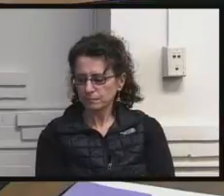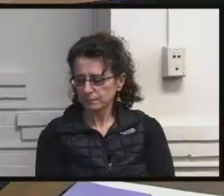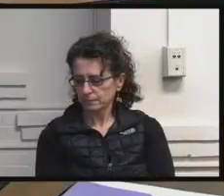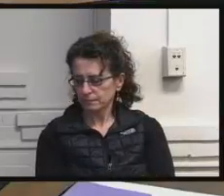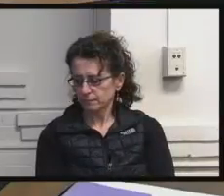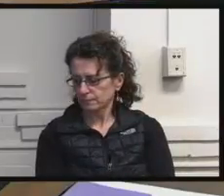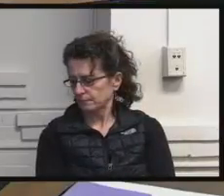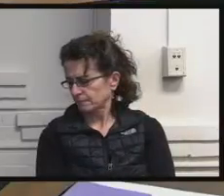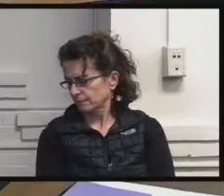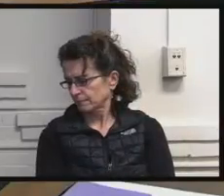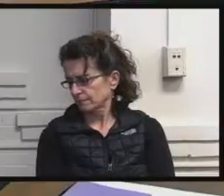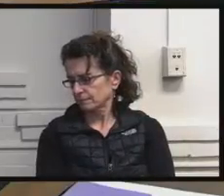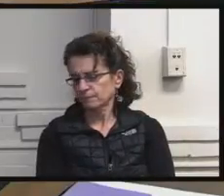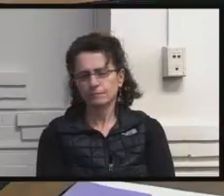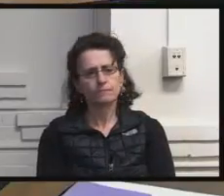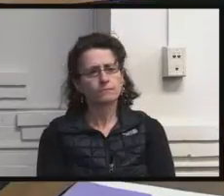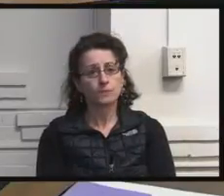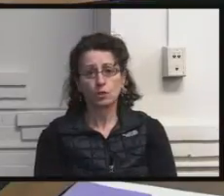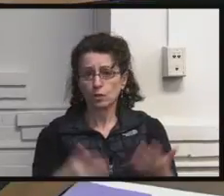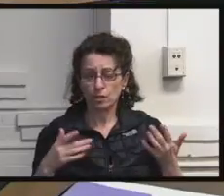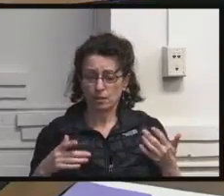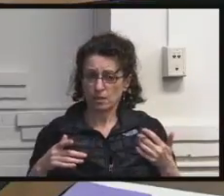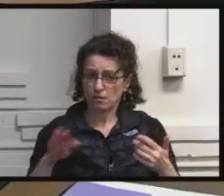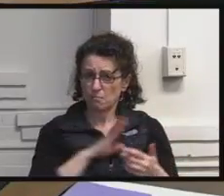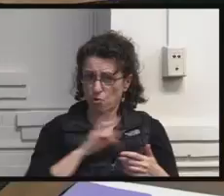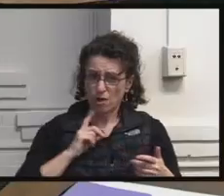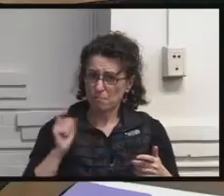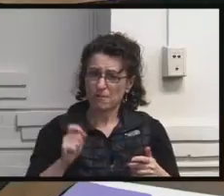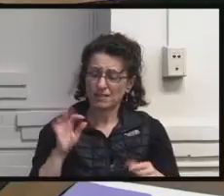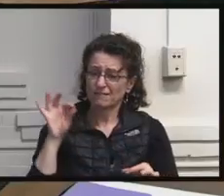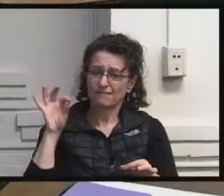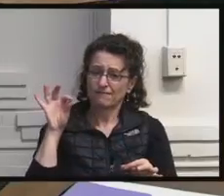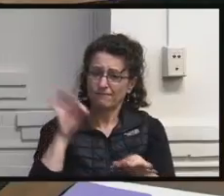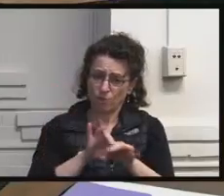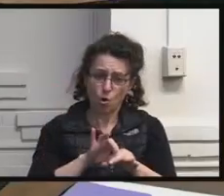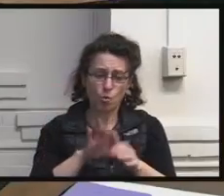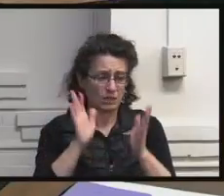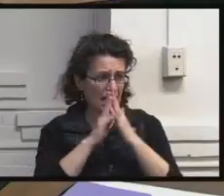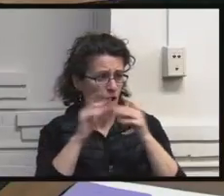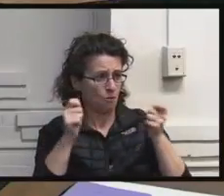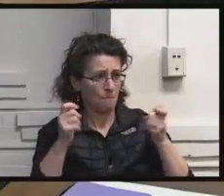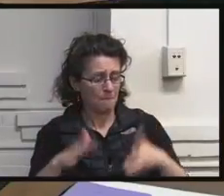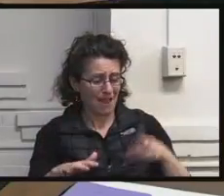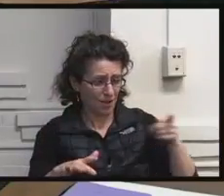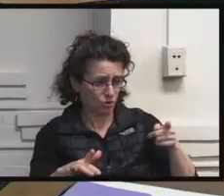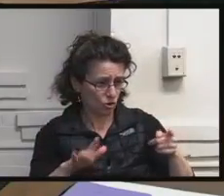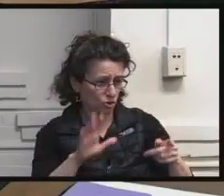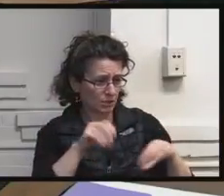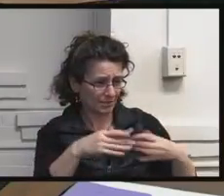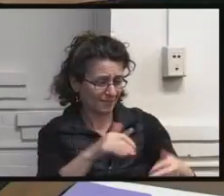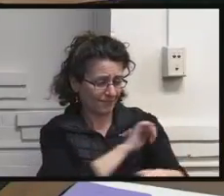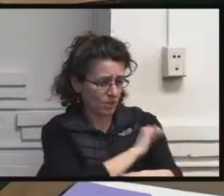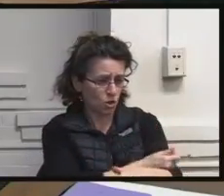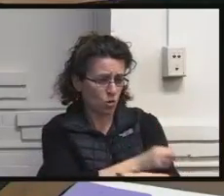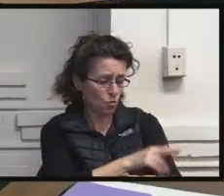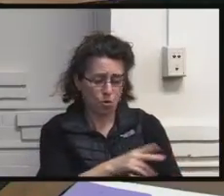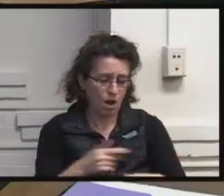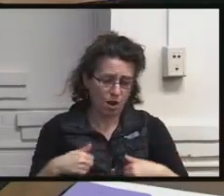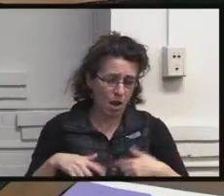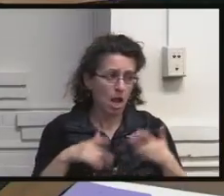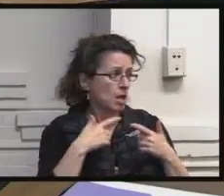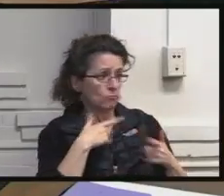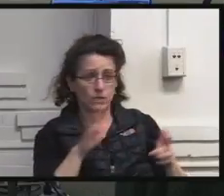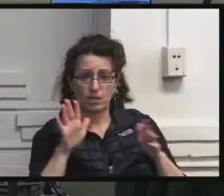some sort of vote of the board to authorize a town manager, or the town manager can just make that decision? Well, I mean, that's up to how your